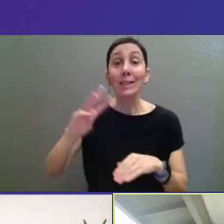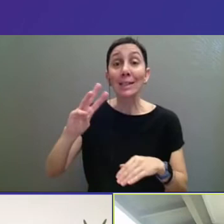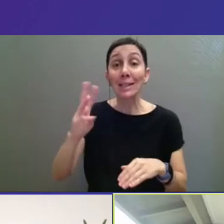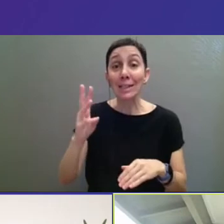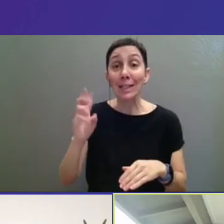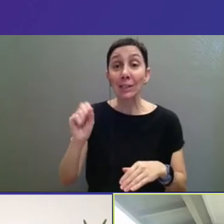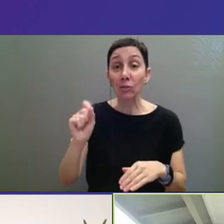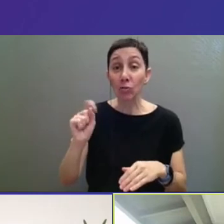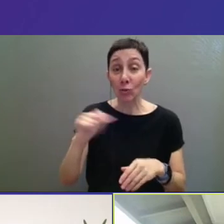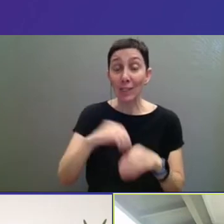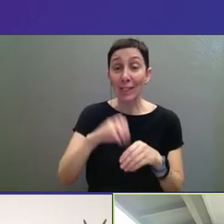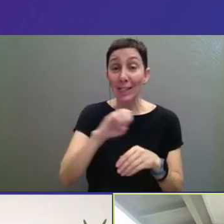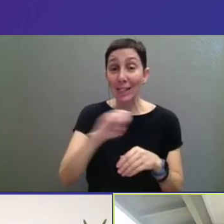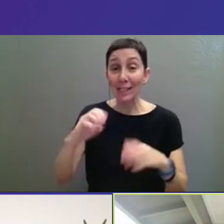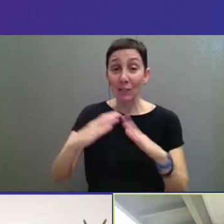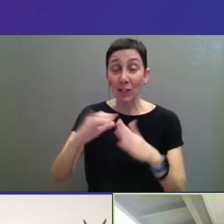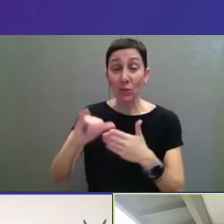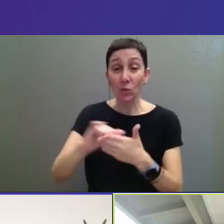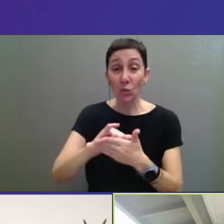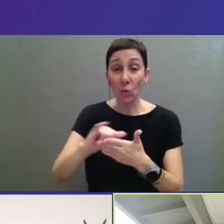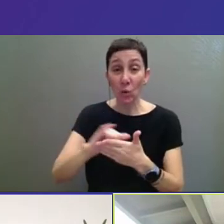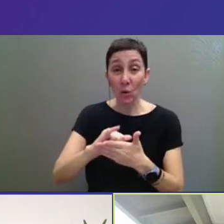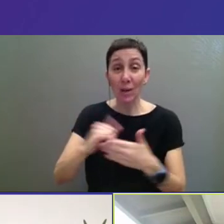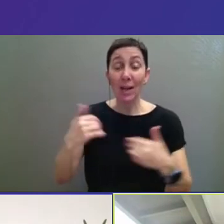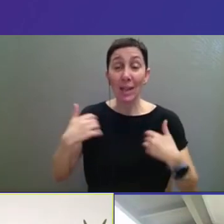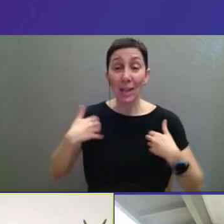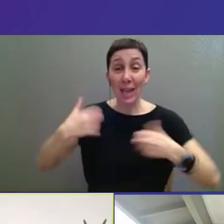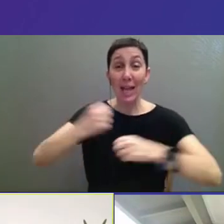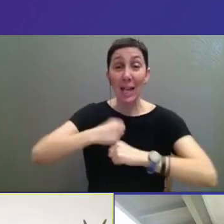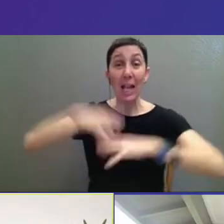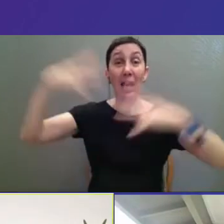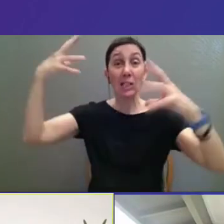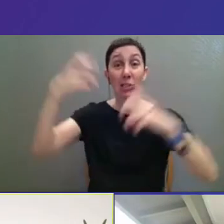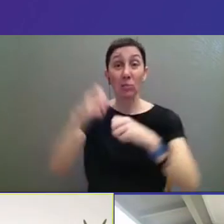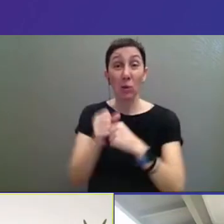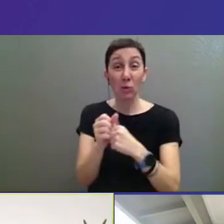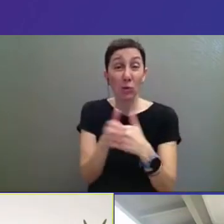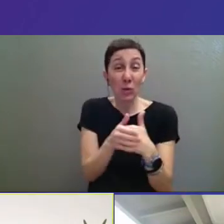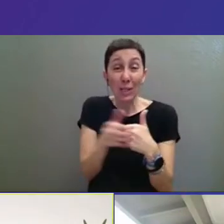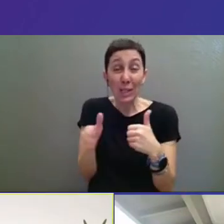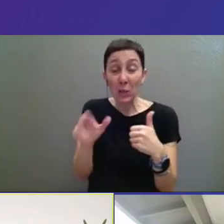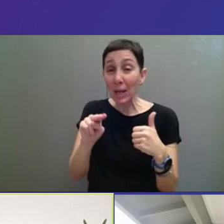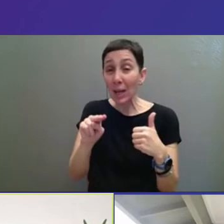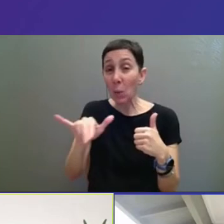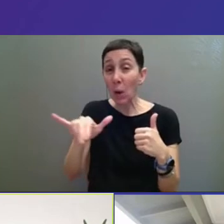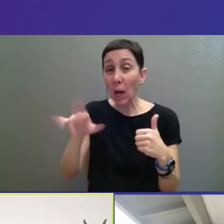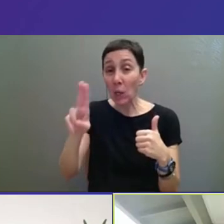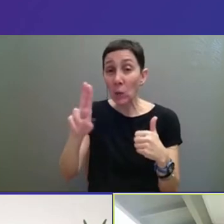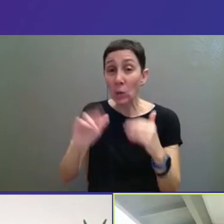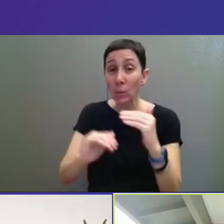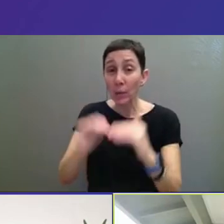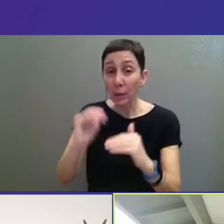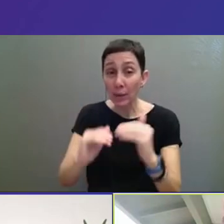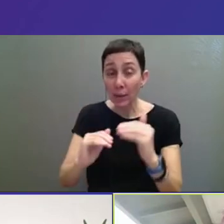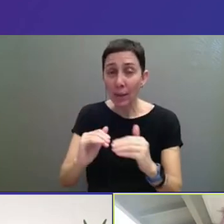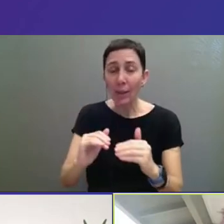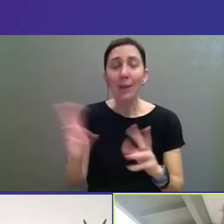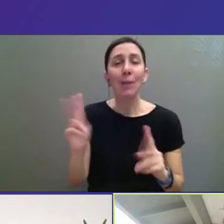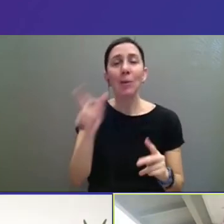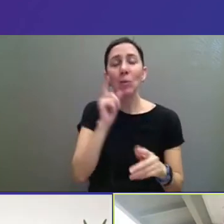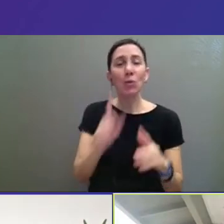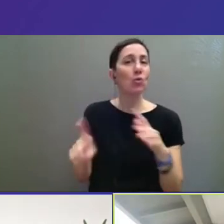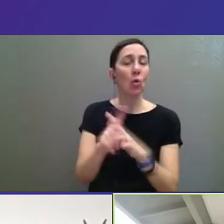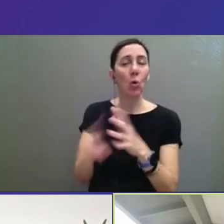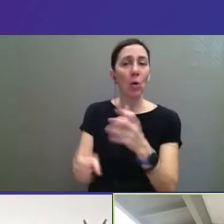East Village, which was right next to the NYU building, mm-hmm. and seeing the people who really showed up for the community and the people